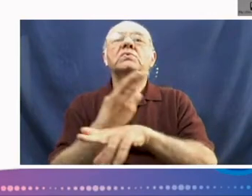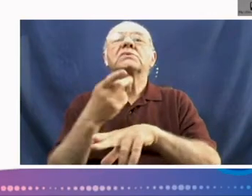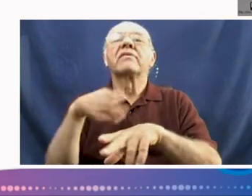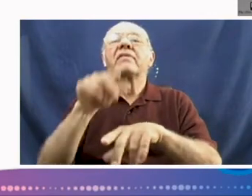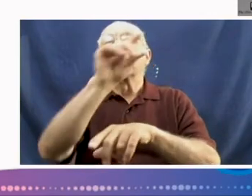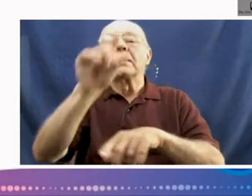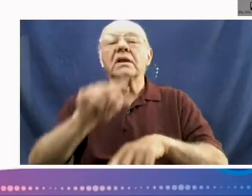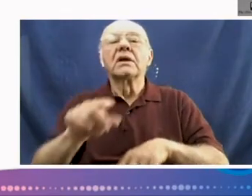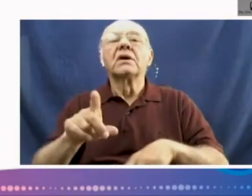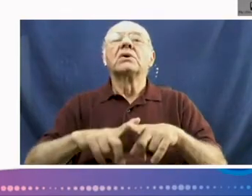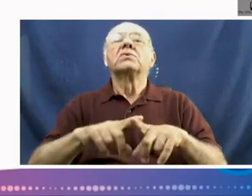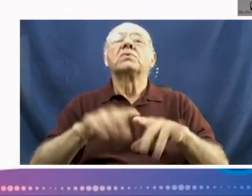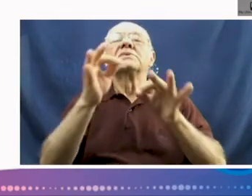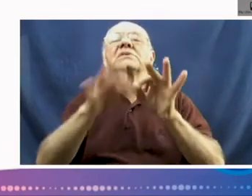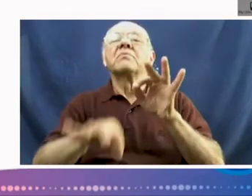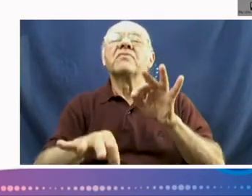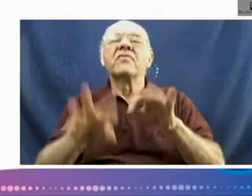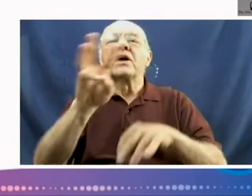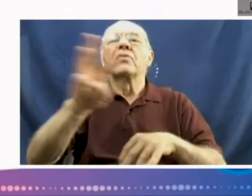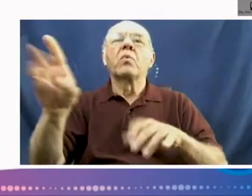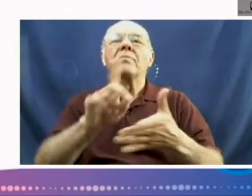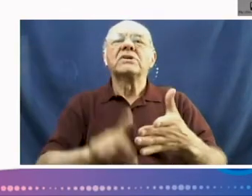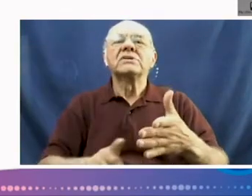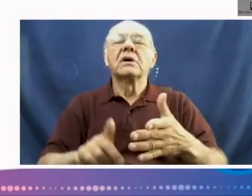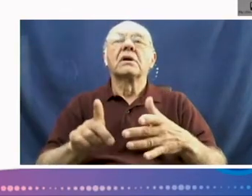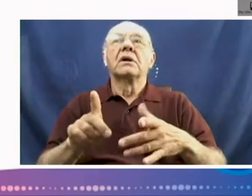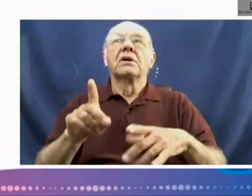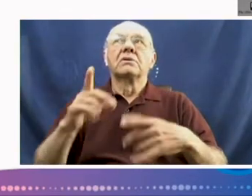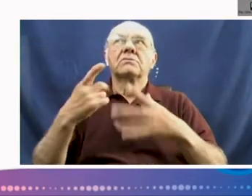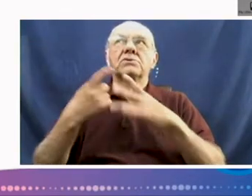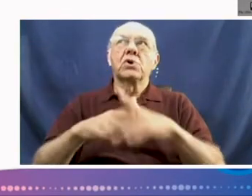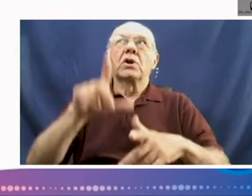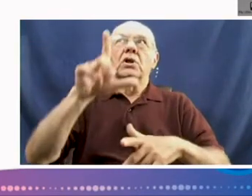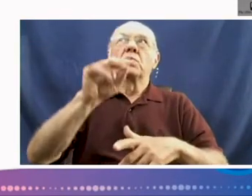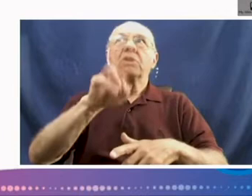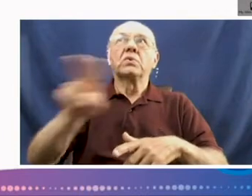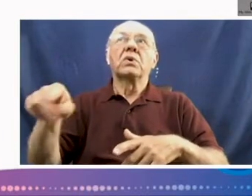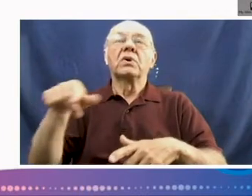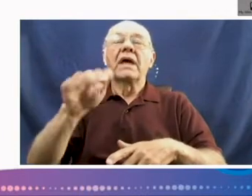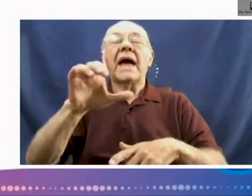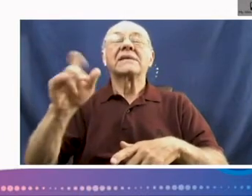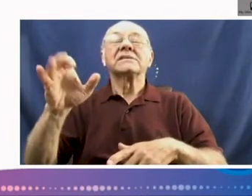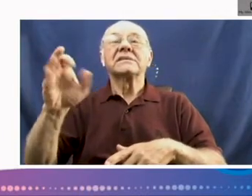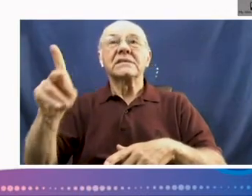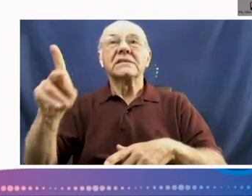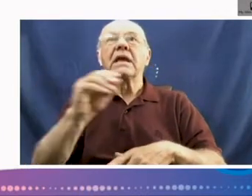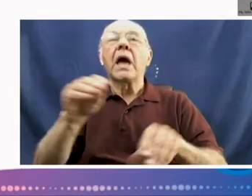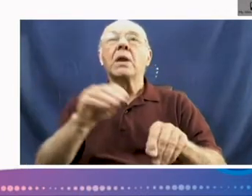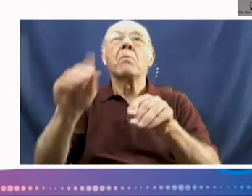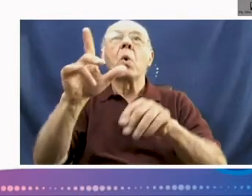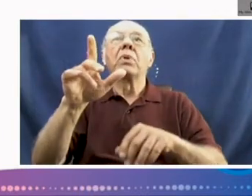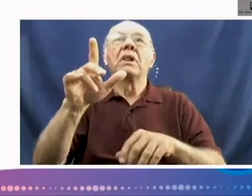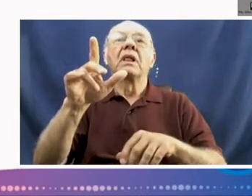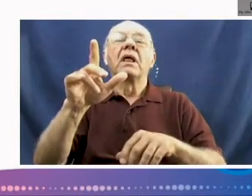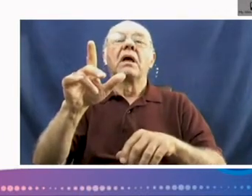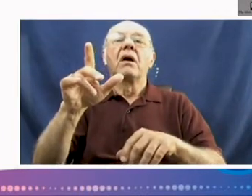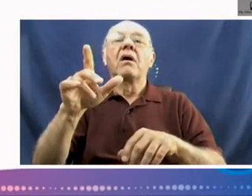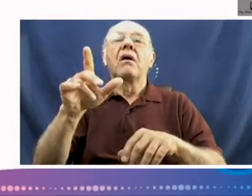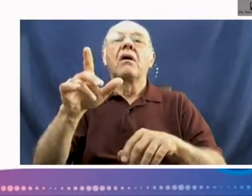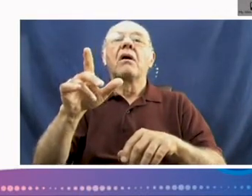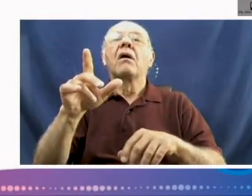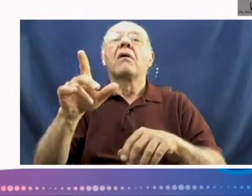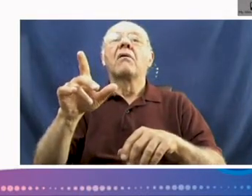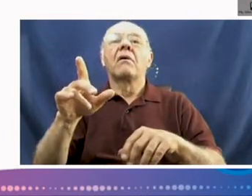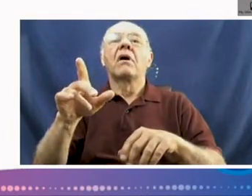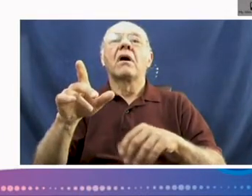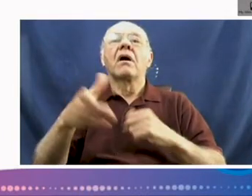simplify web designs. As of 2022, accessing online and mobile apps are handling over 50% of cancellations and